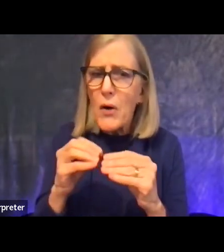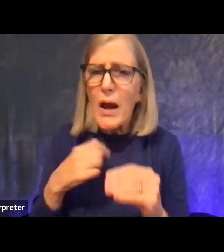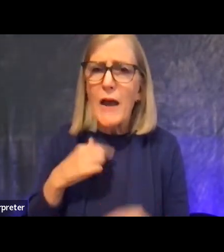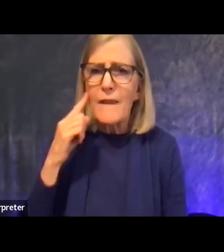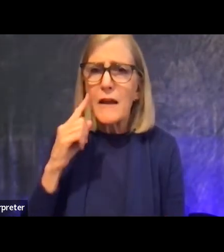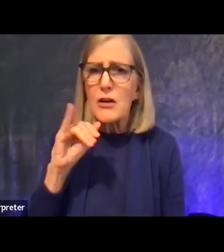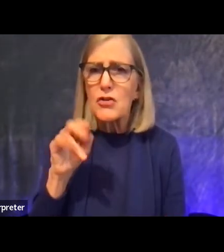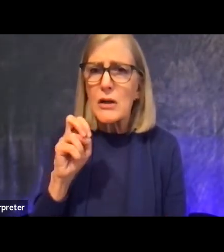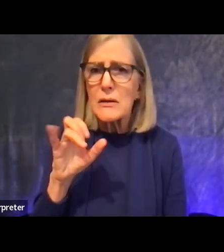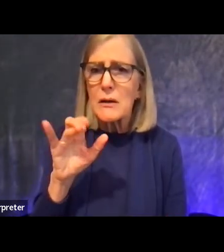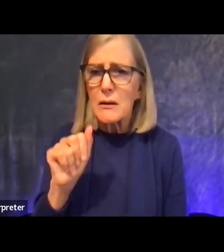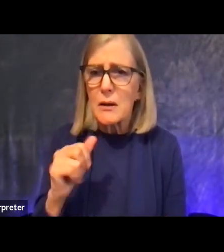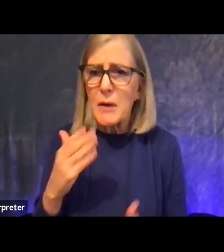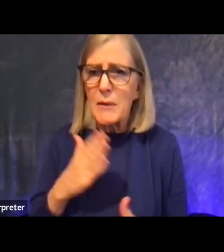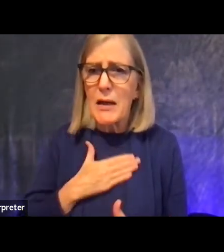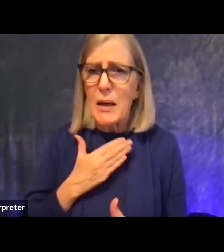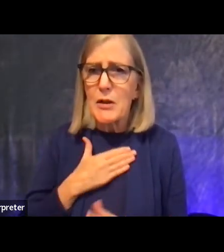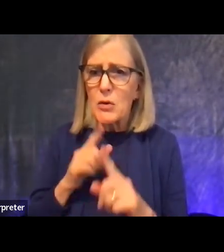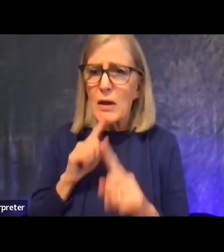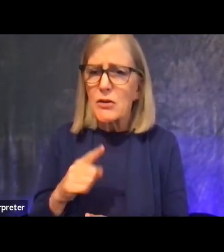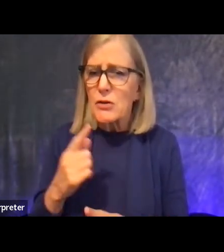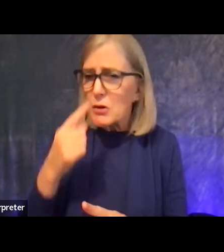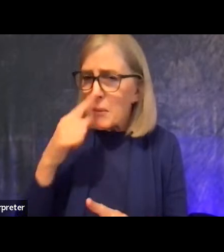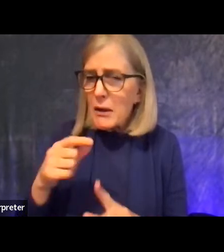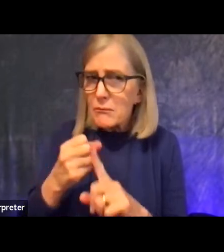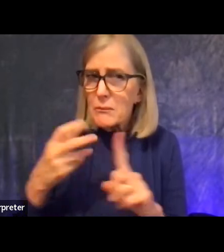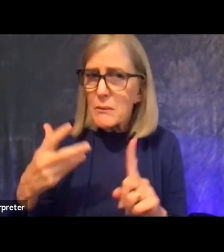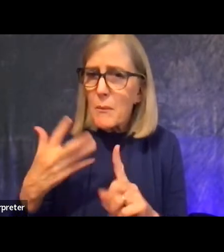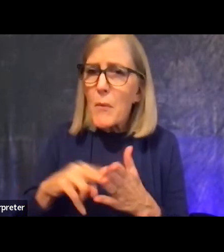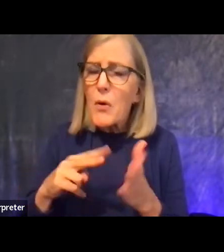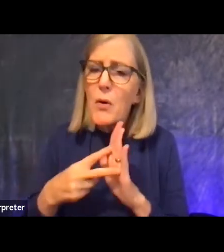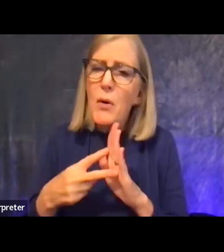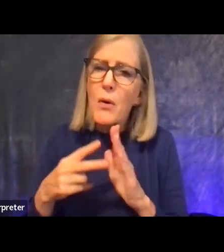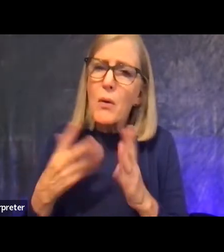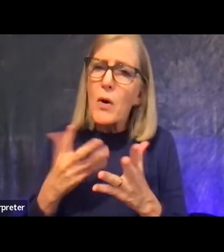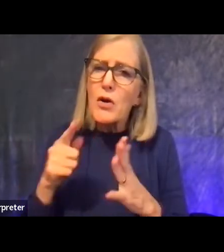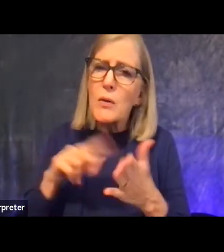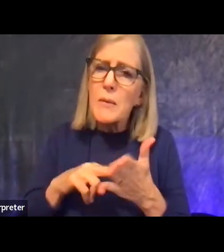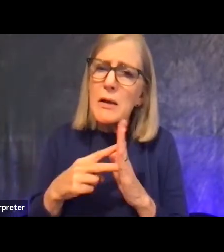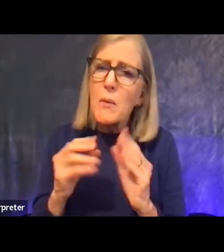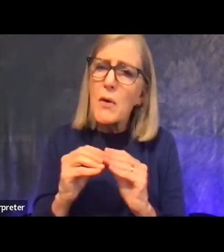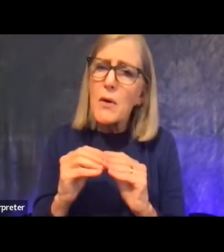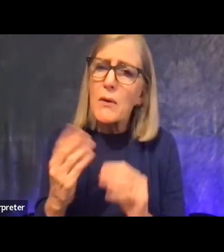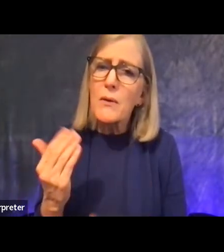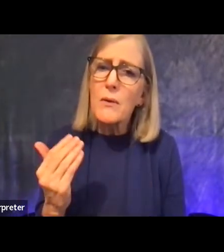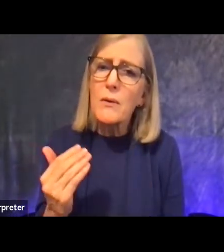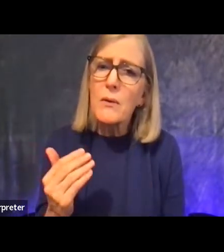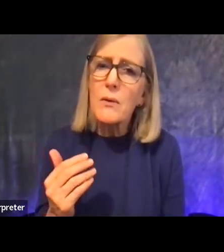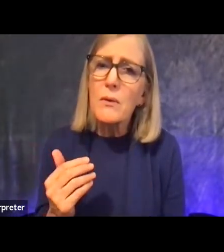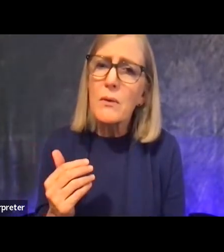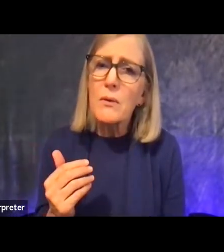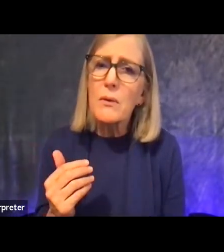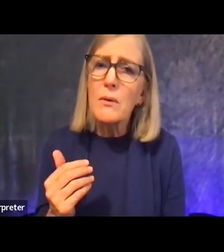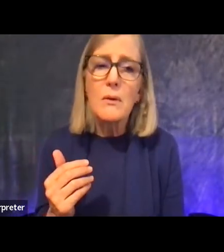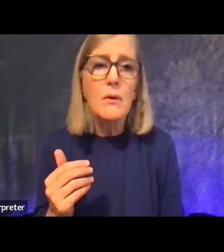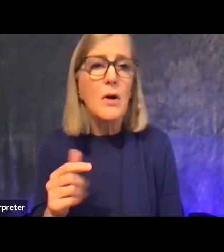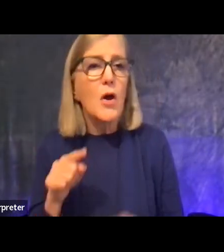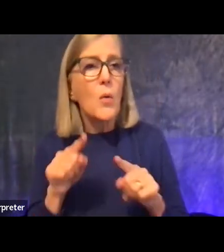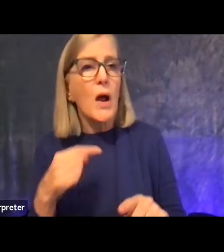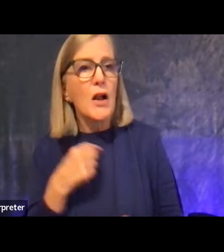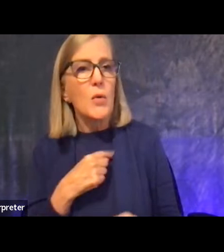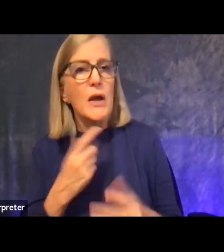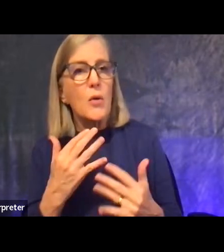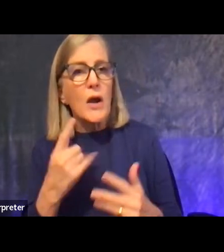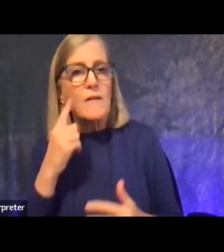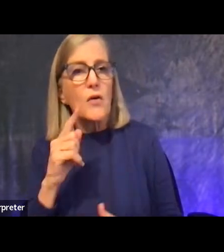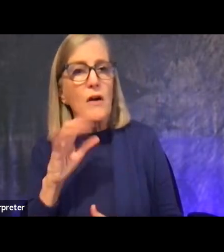answer that question for you. And while Favor is